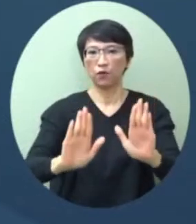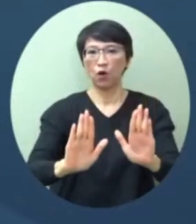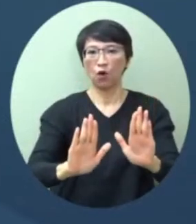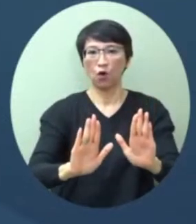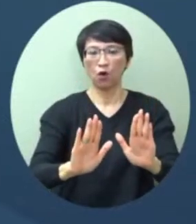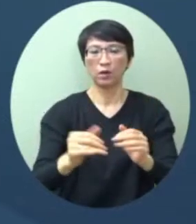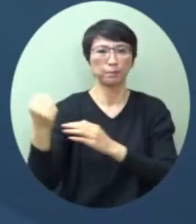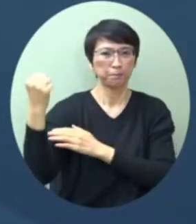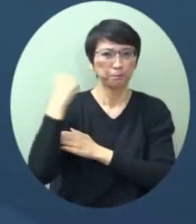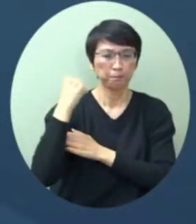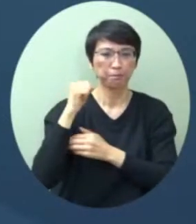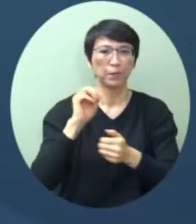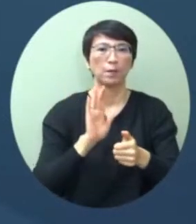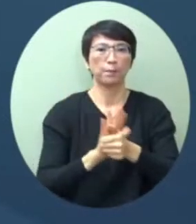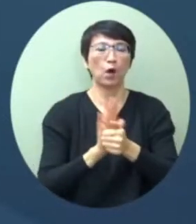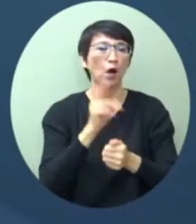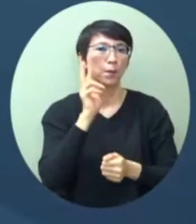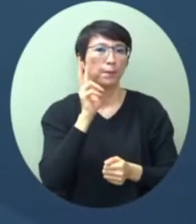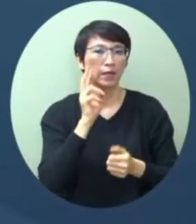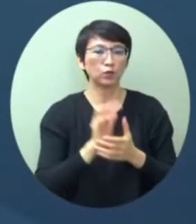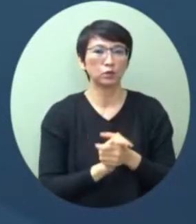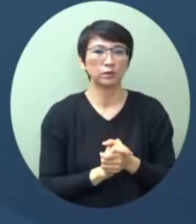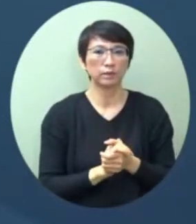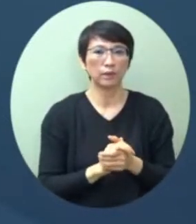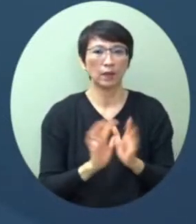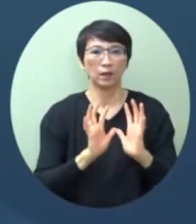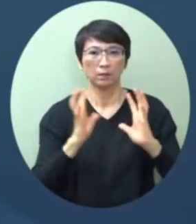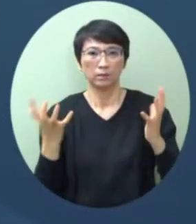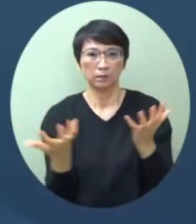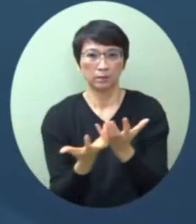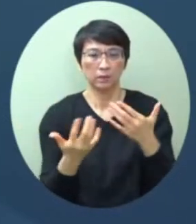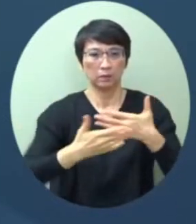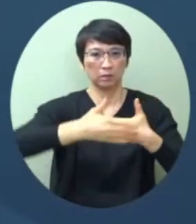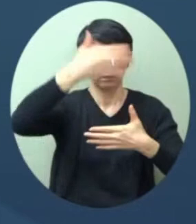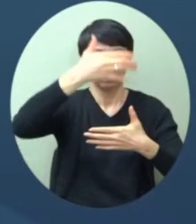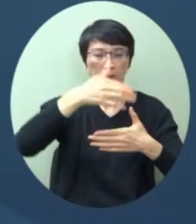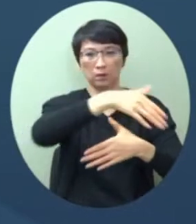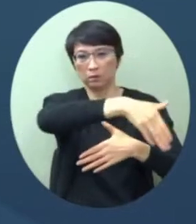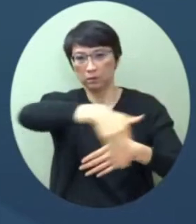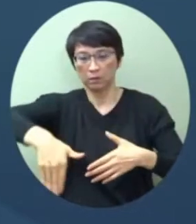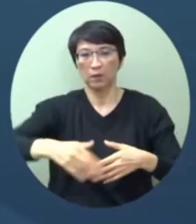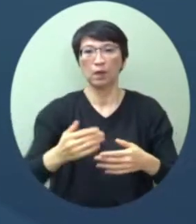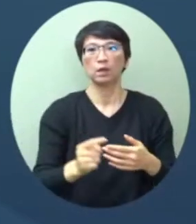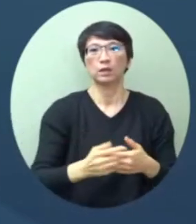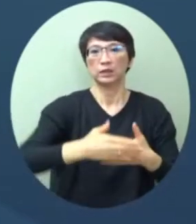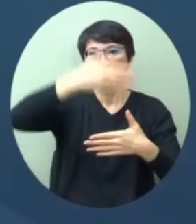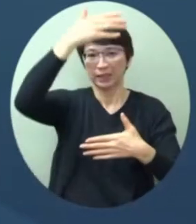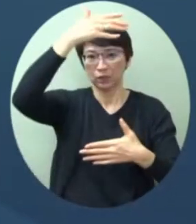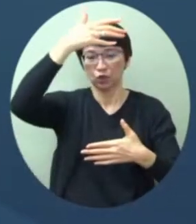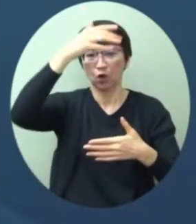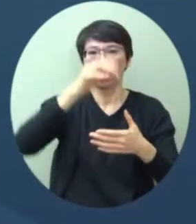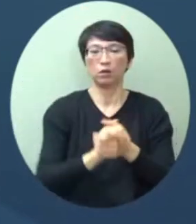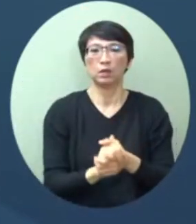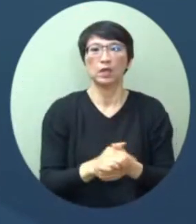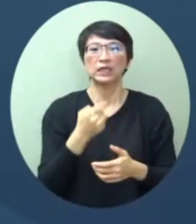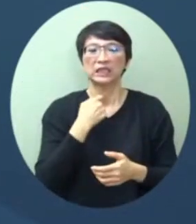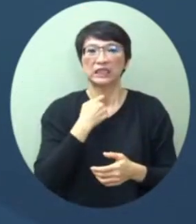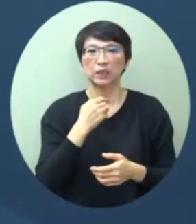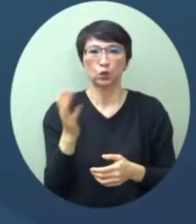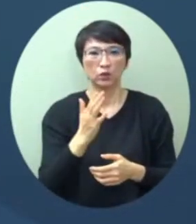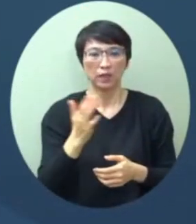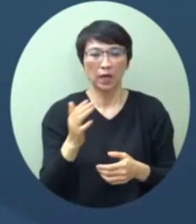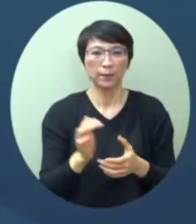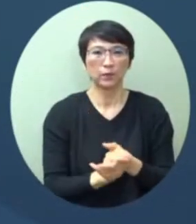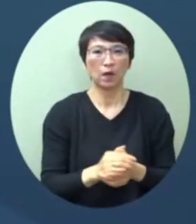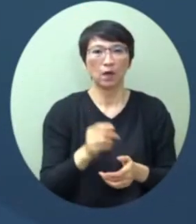servants have been enthusiastic in providing the help. For example, in restriction and